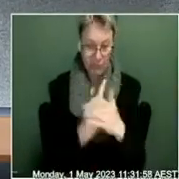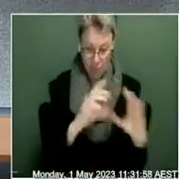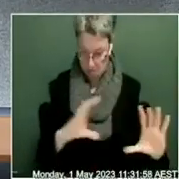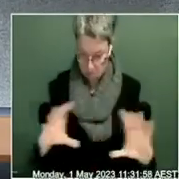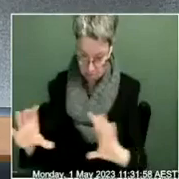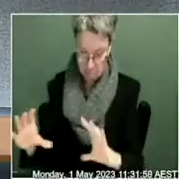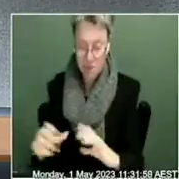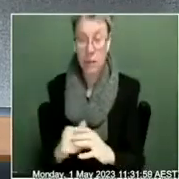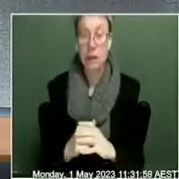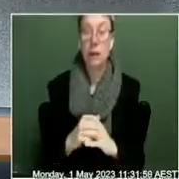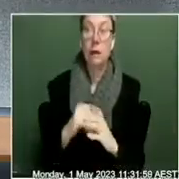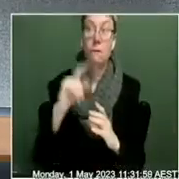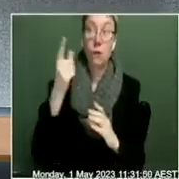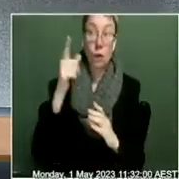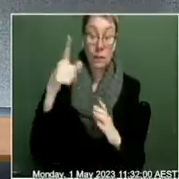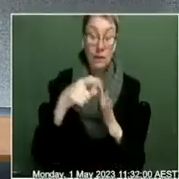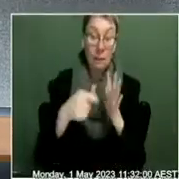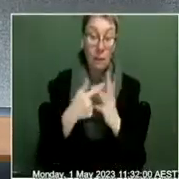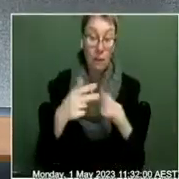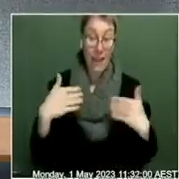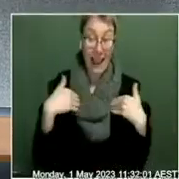transition to be